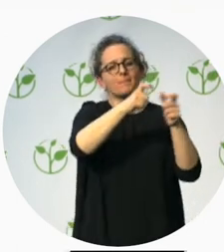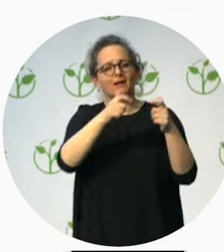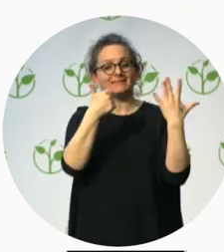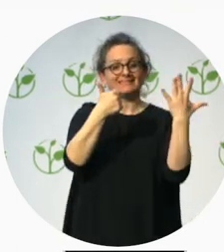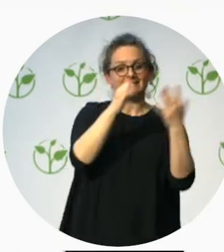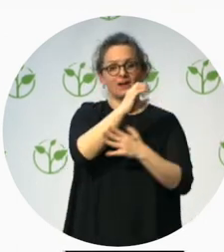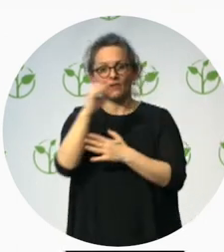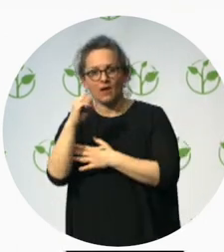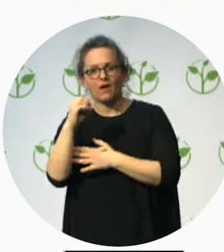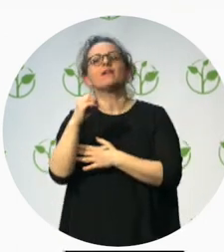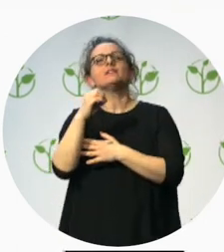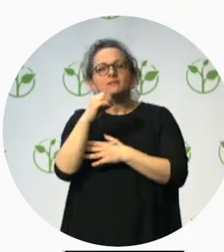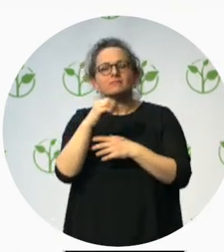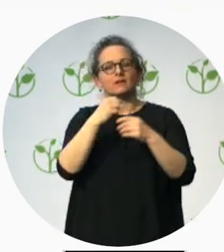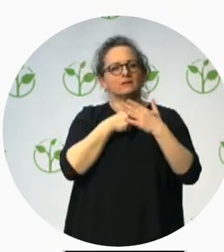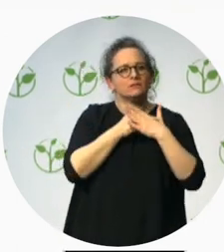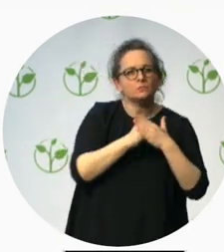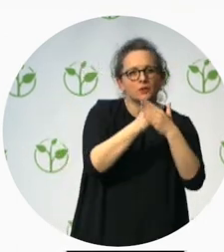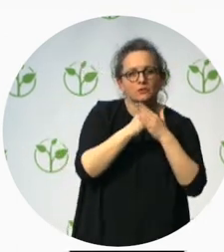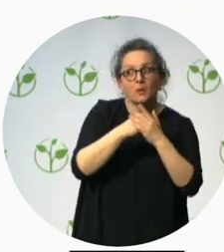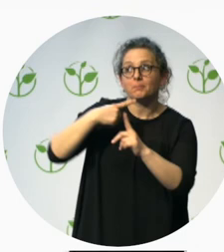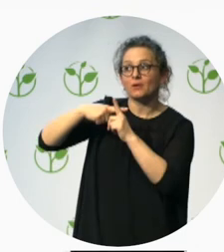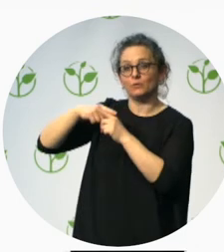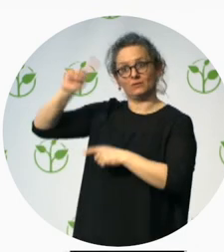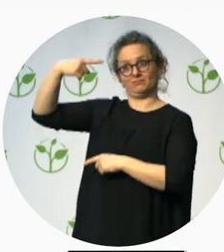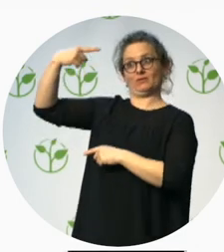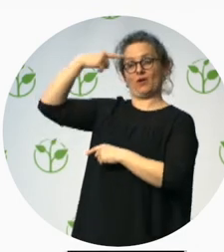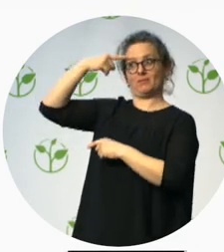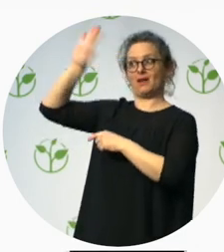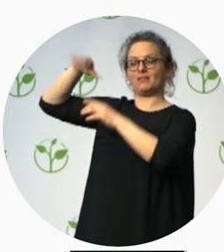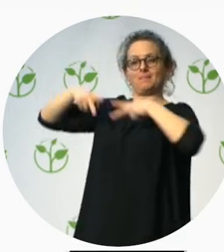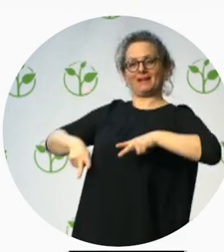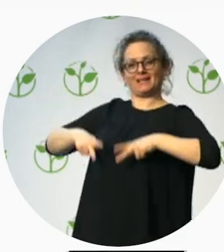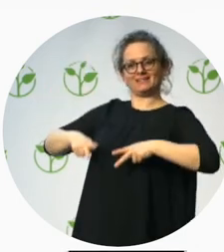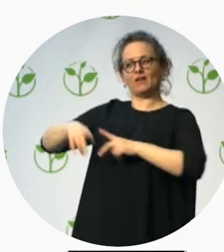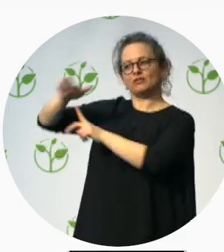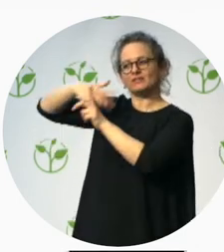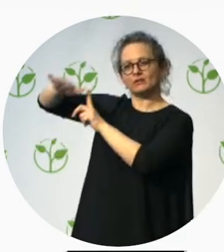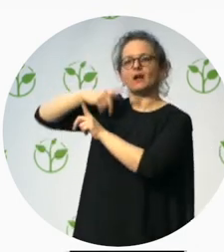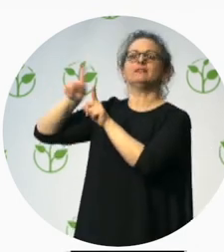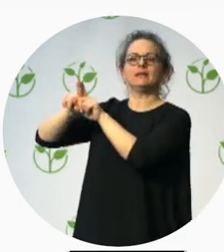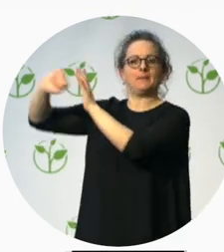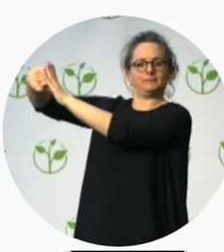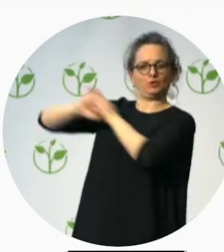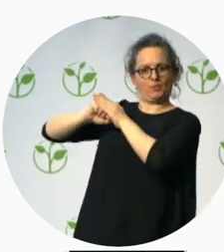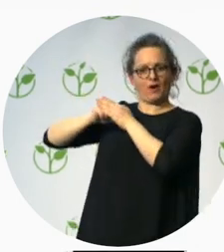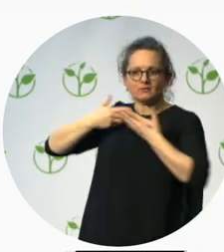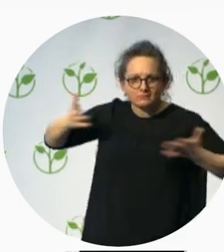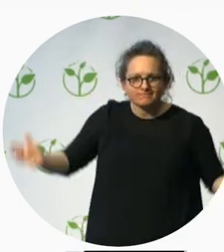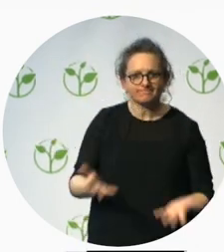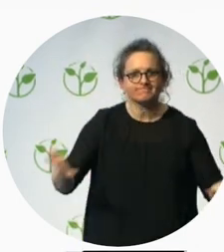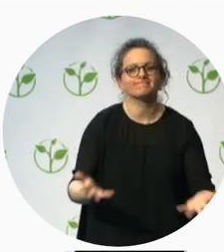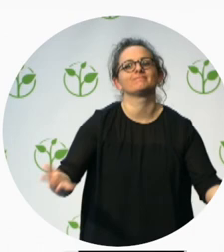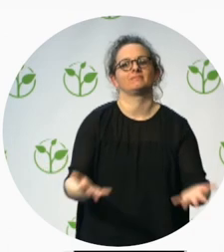through editing a newspaper supplement with 43 innovative and